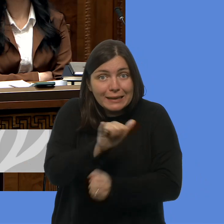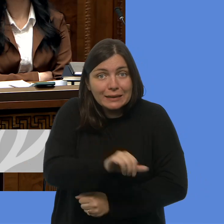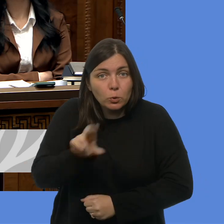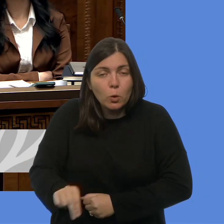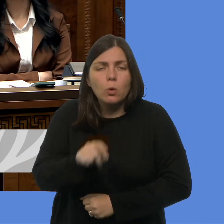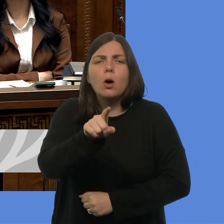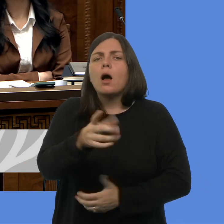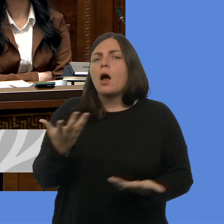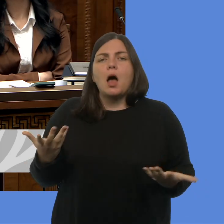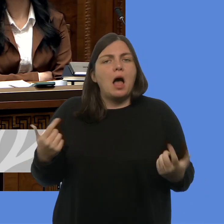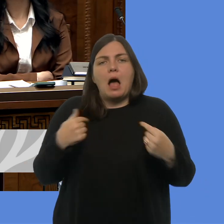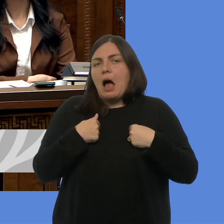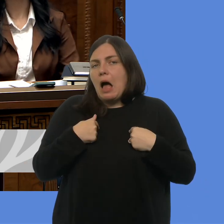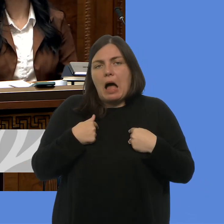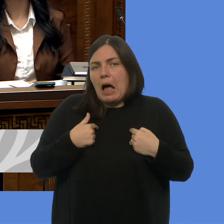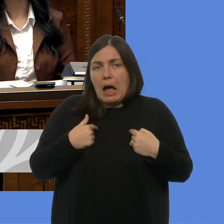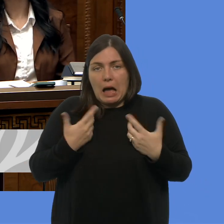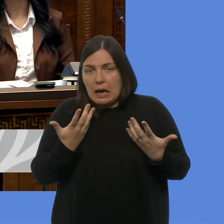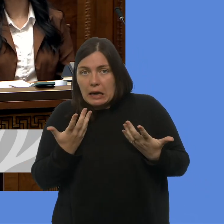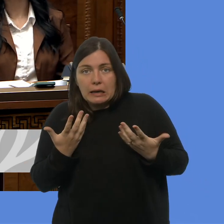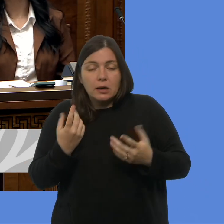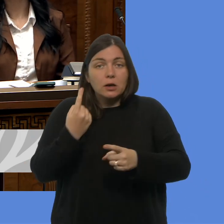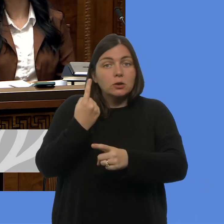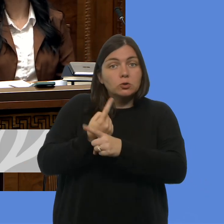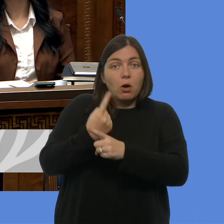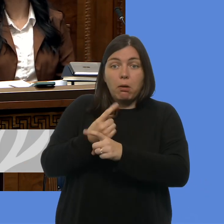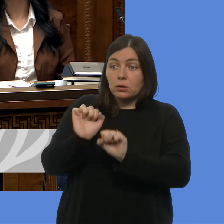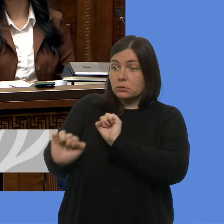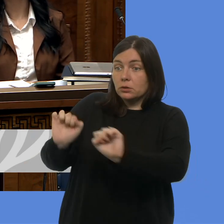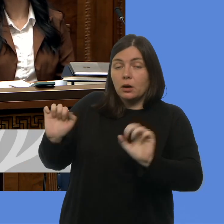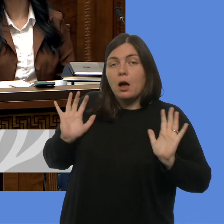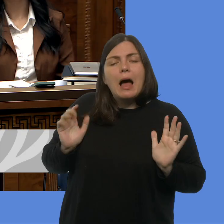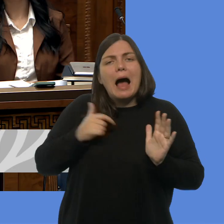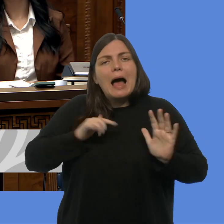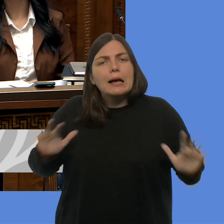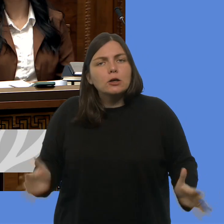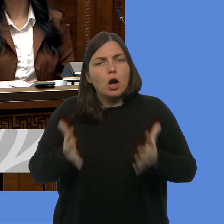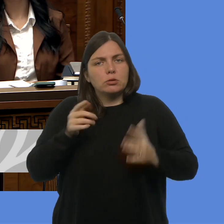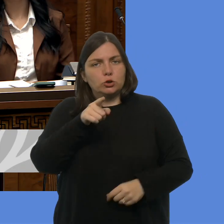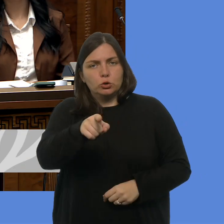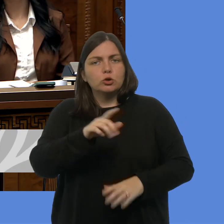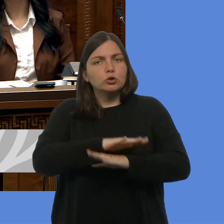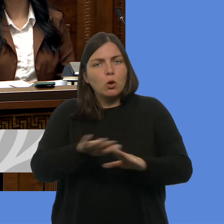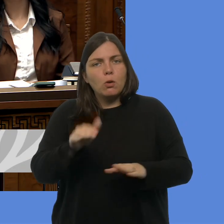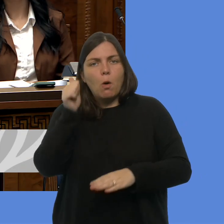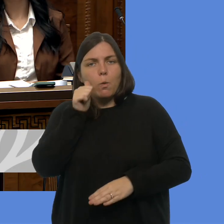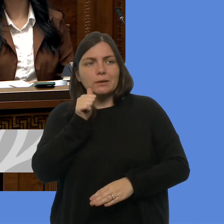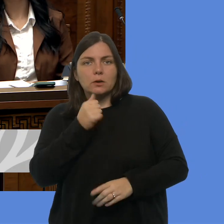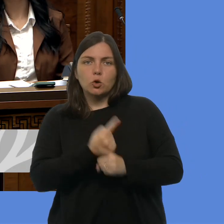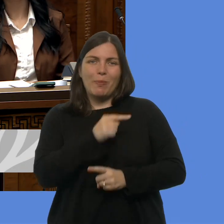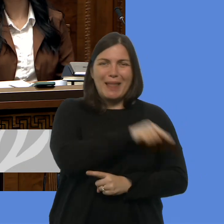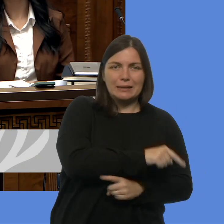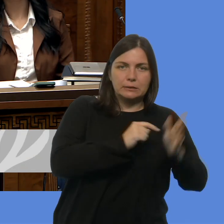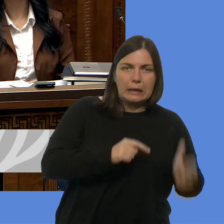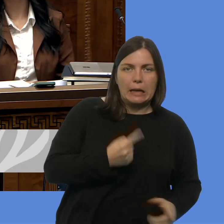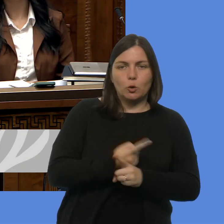how others choose to conduct themselves in a public forum, but I also would encourage you not to be selective in terms of what you choose to pick out. I think it's important